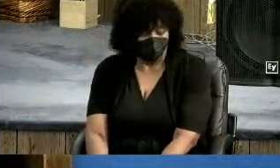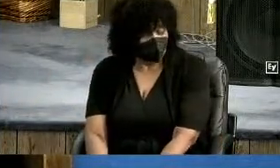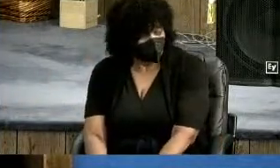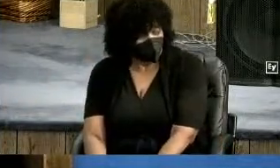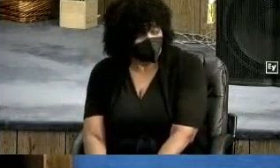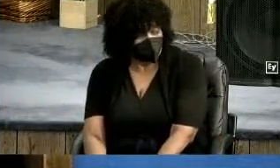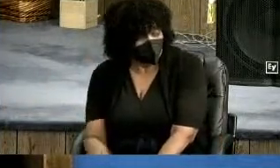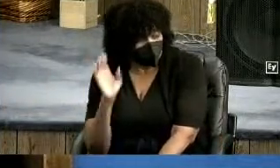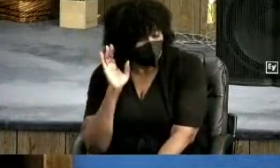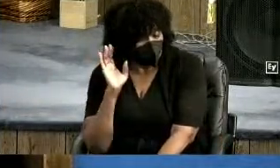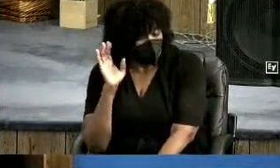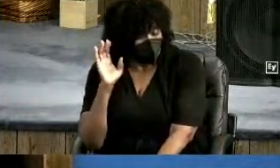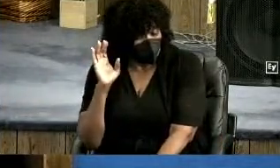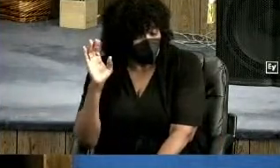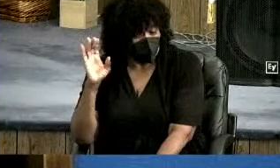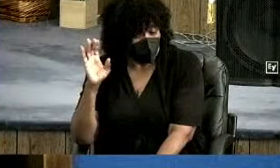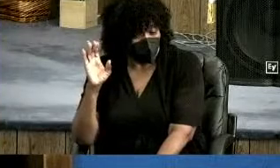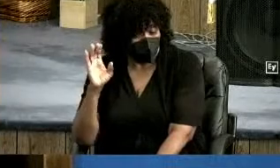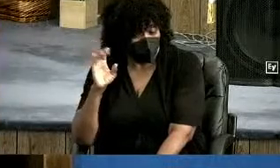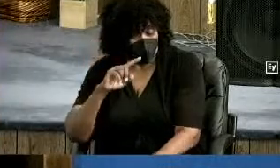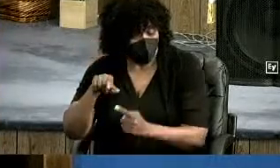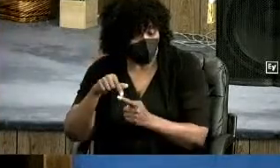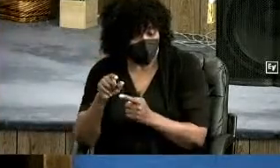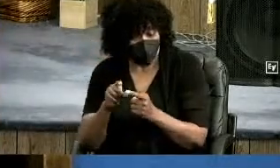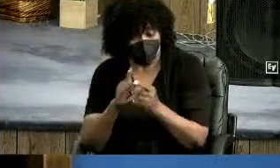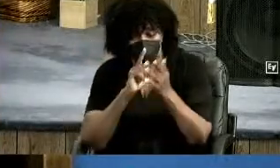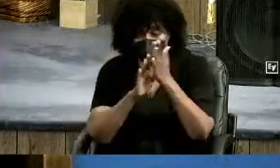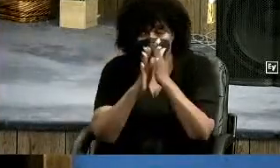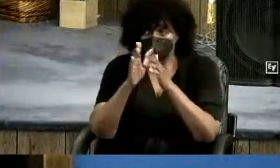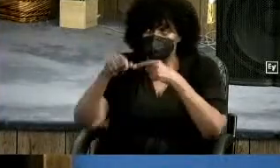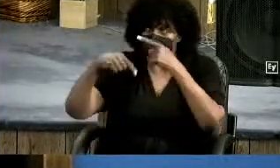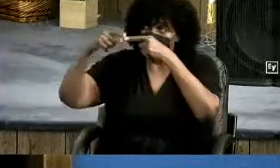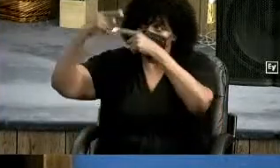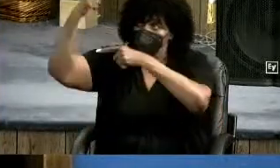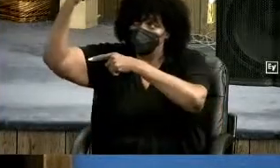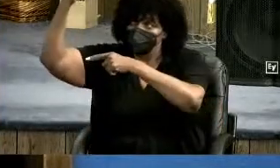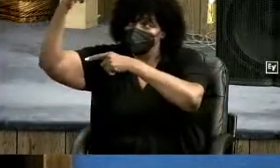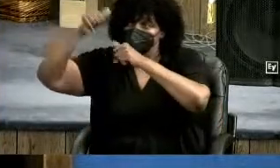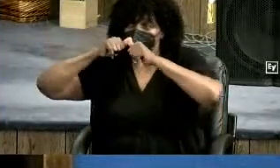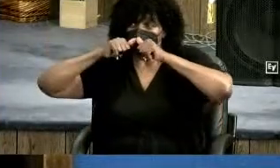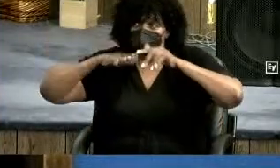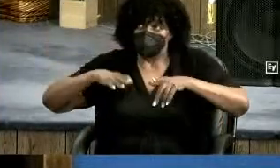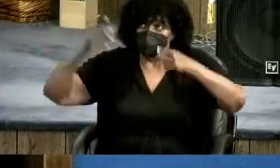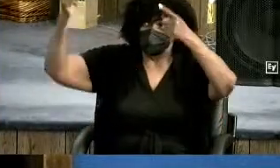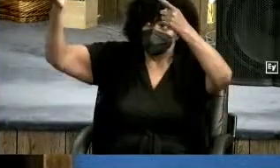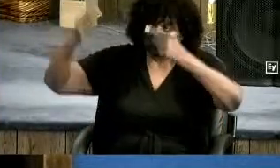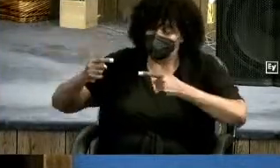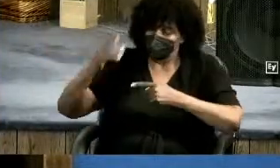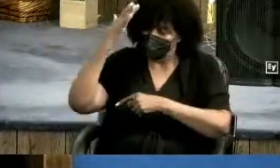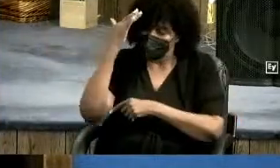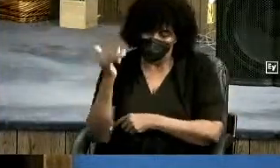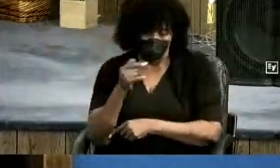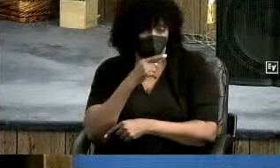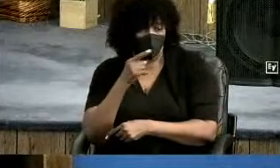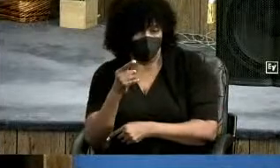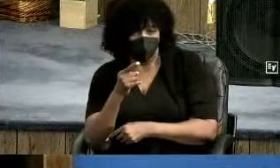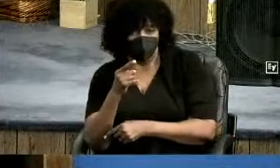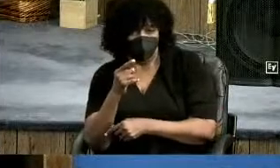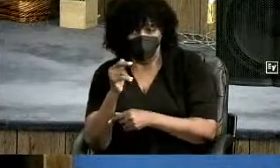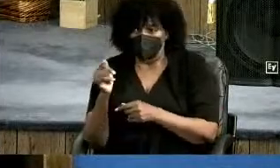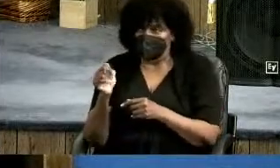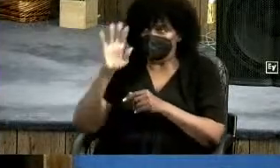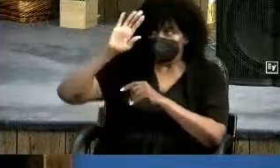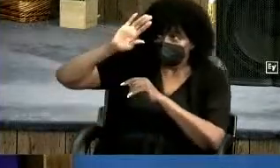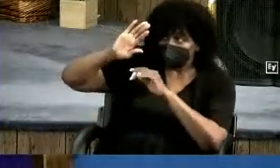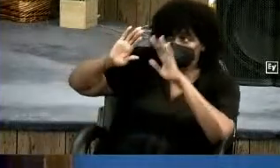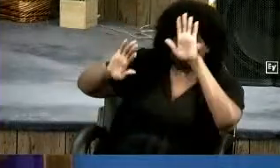I heard that when the praises go up, the blessing come down. And I don't understand why you always dodging blessings. Every